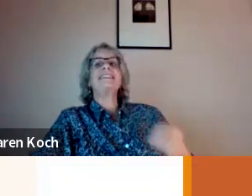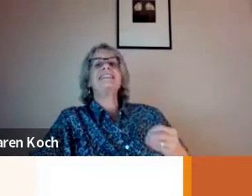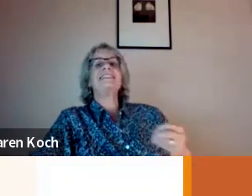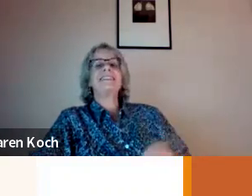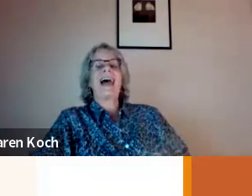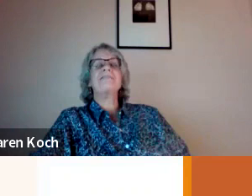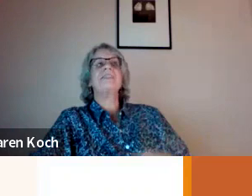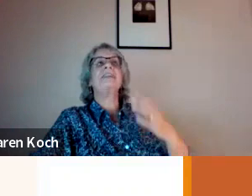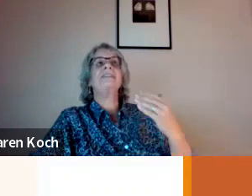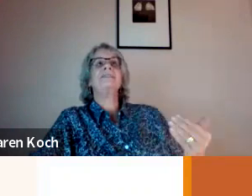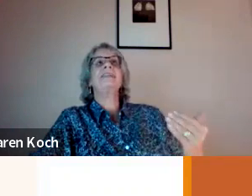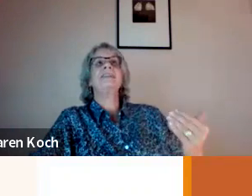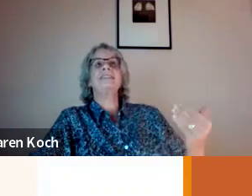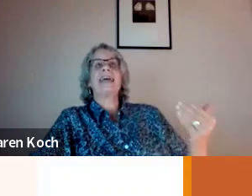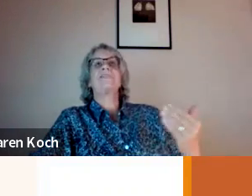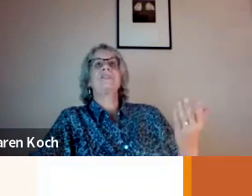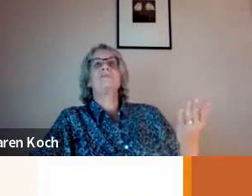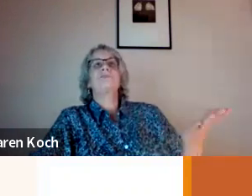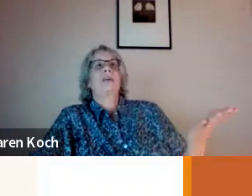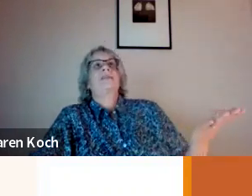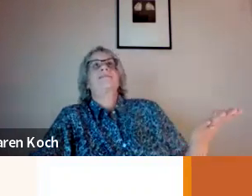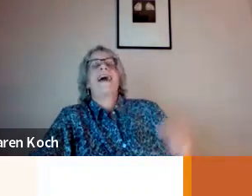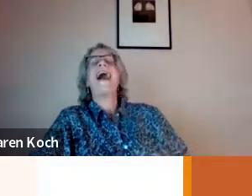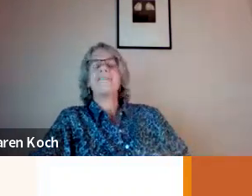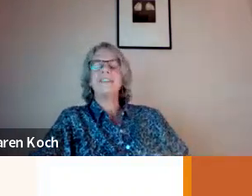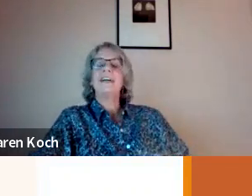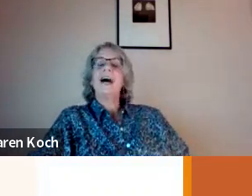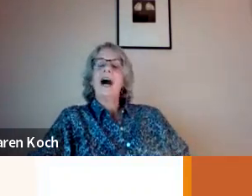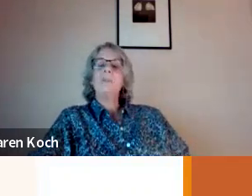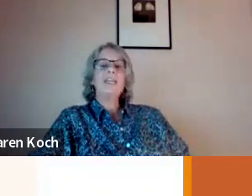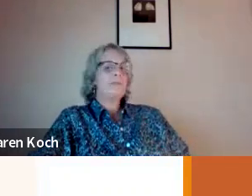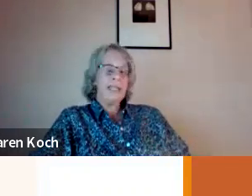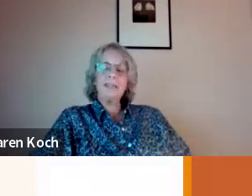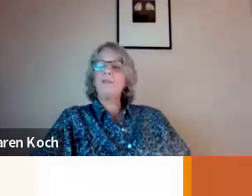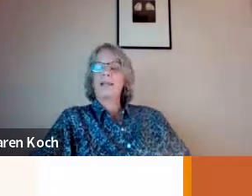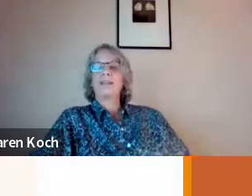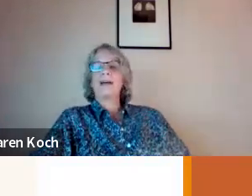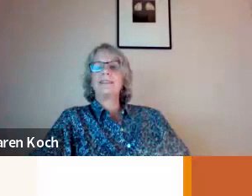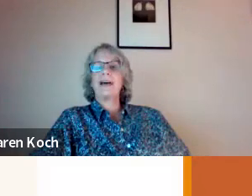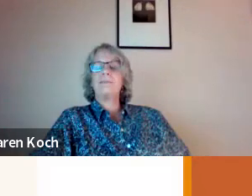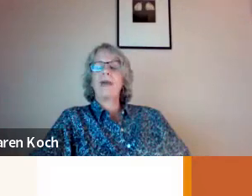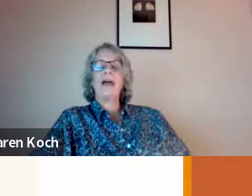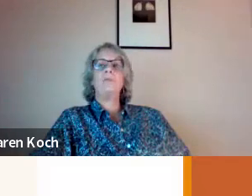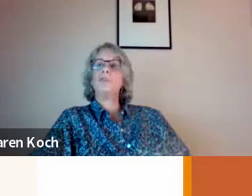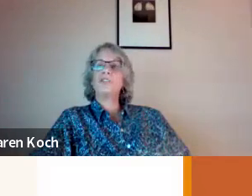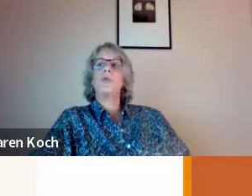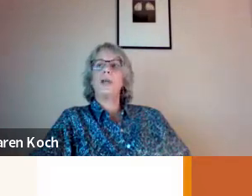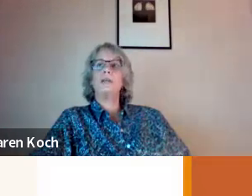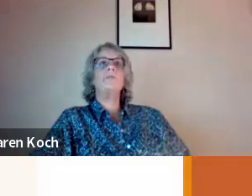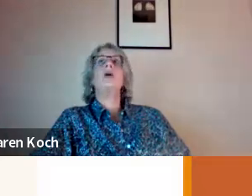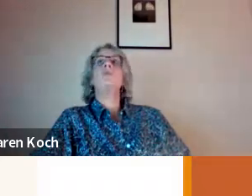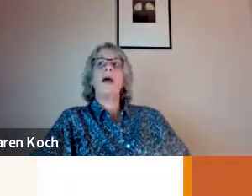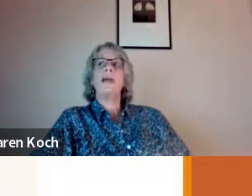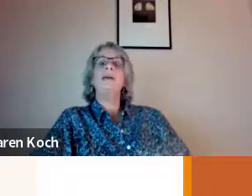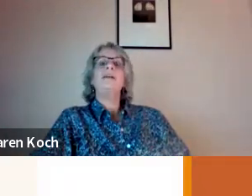had not seen these staff in a year and a half, he immediately recognized them and was just